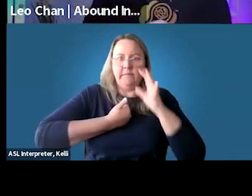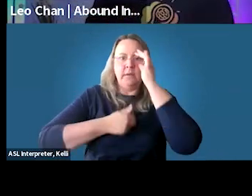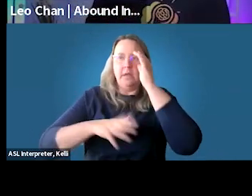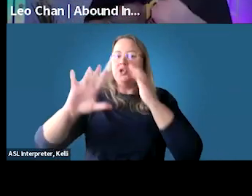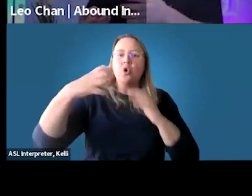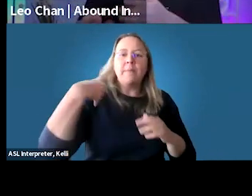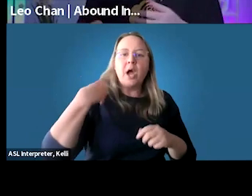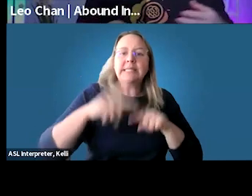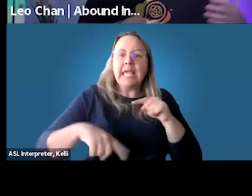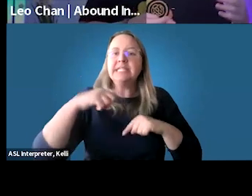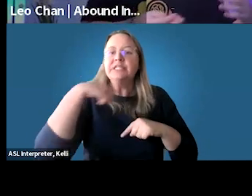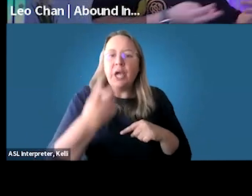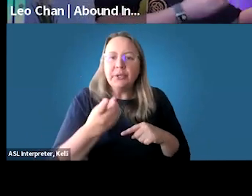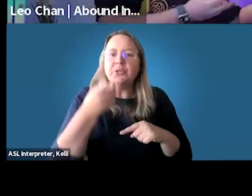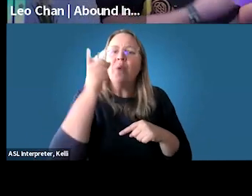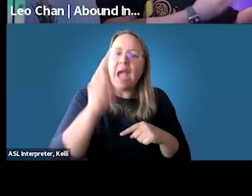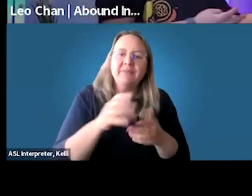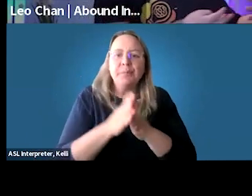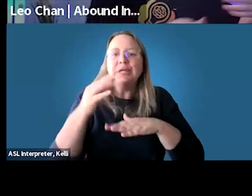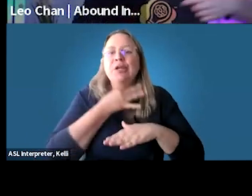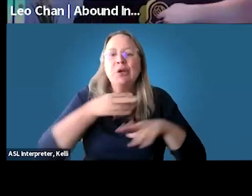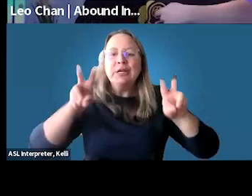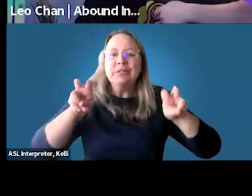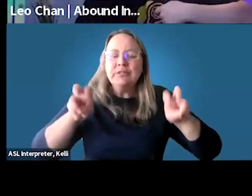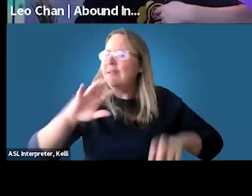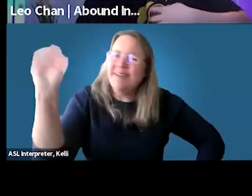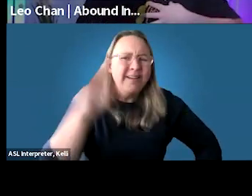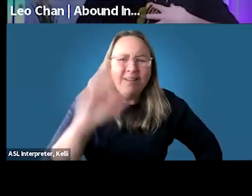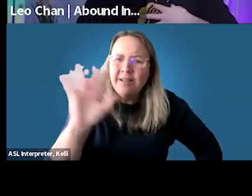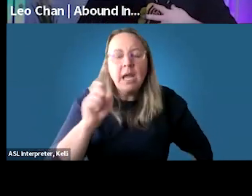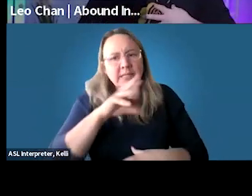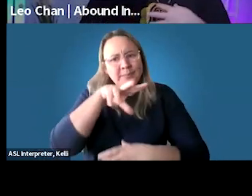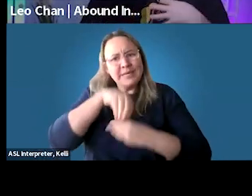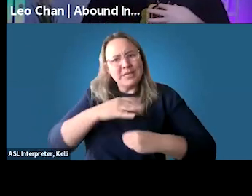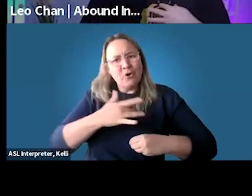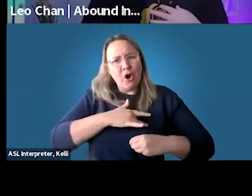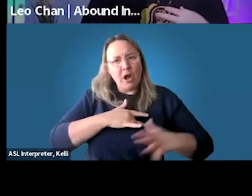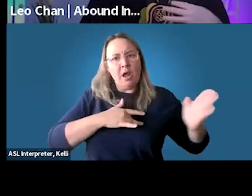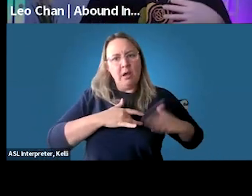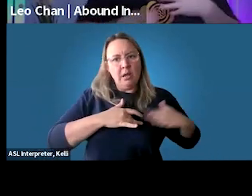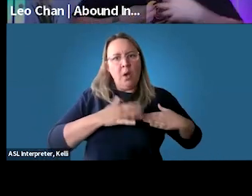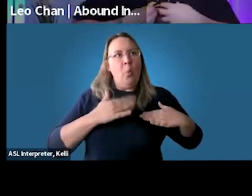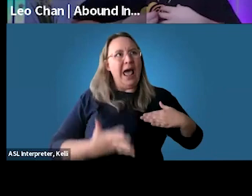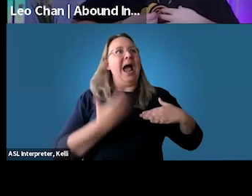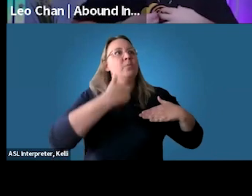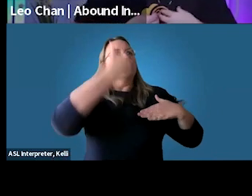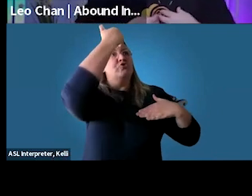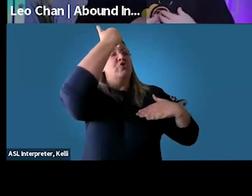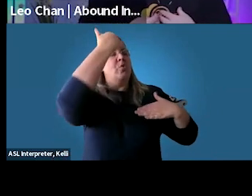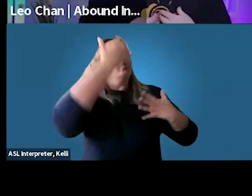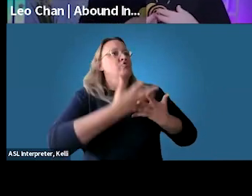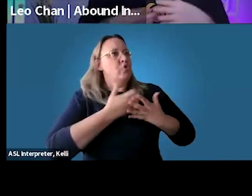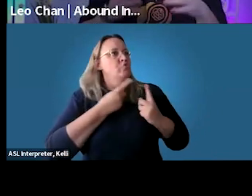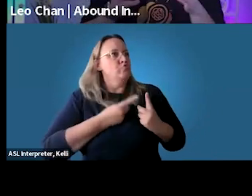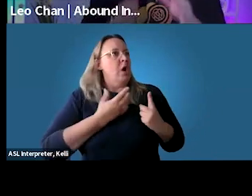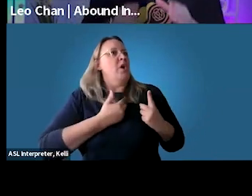to be curious and then you're curious. It can't come from an outside source. It has to be from within your heart that you want to know. You have that eager, strong desire that you